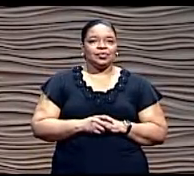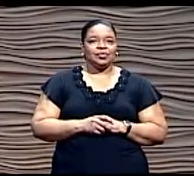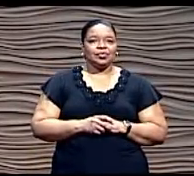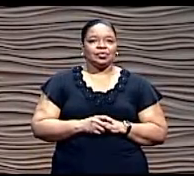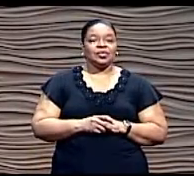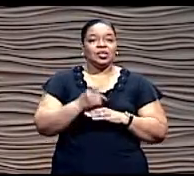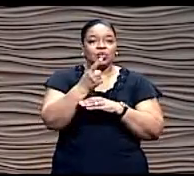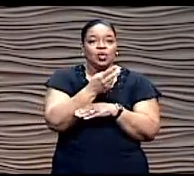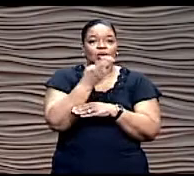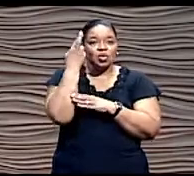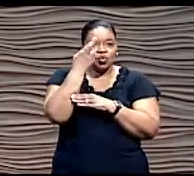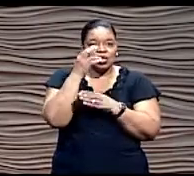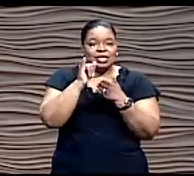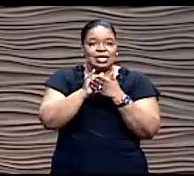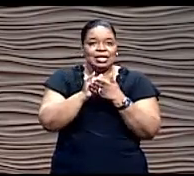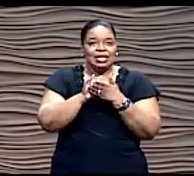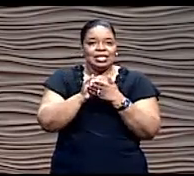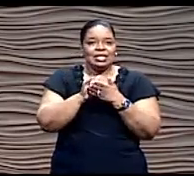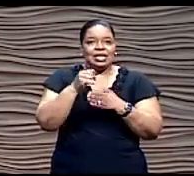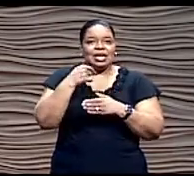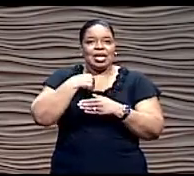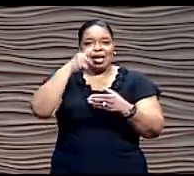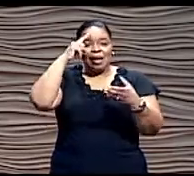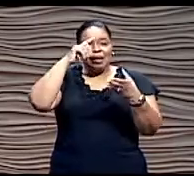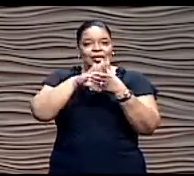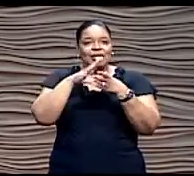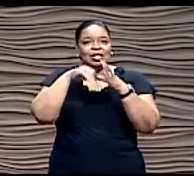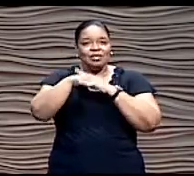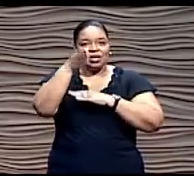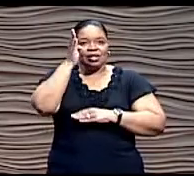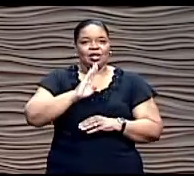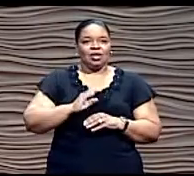It's one reason that I believe in God.